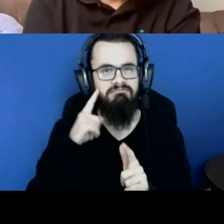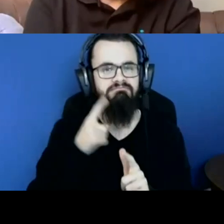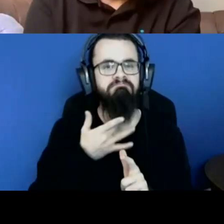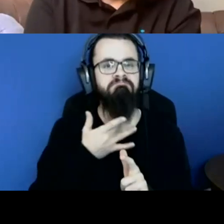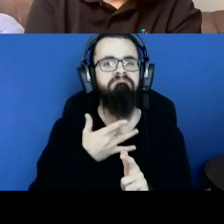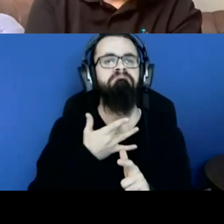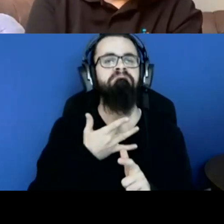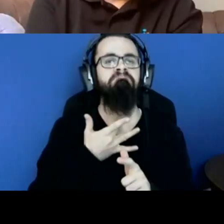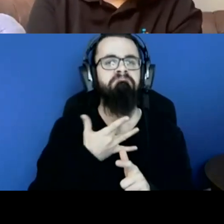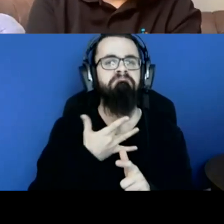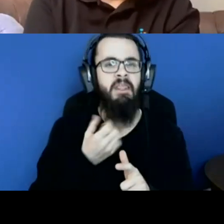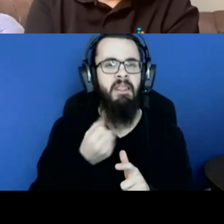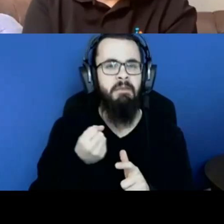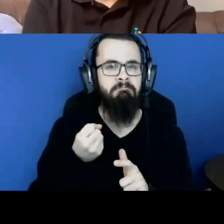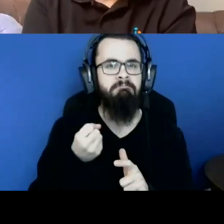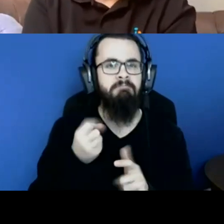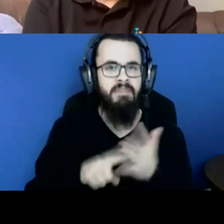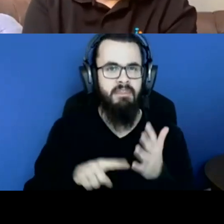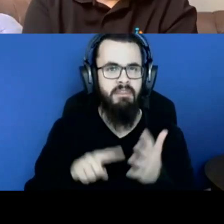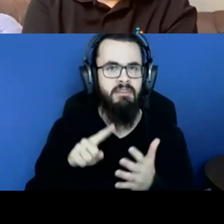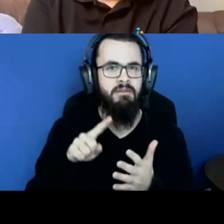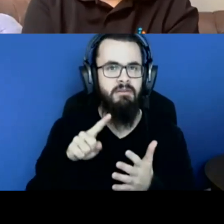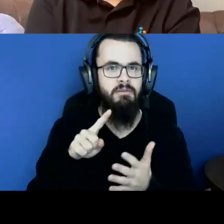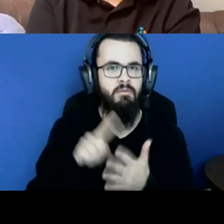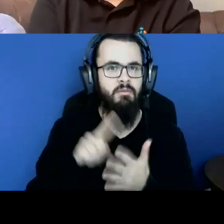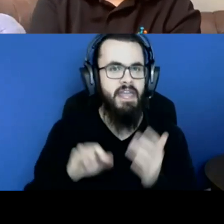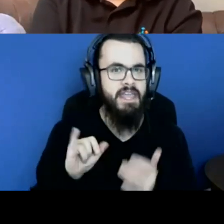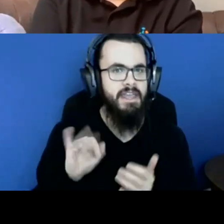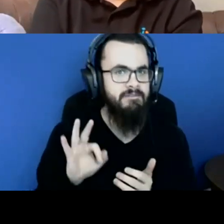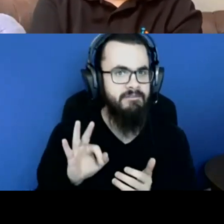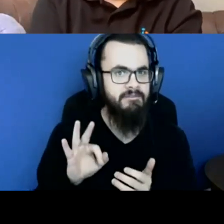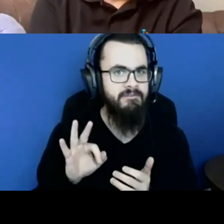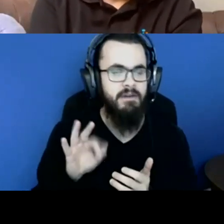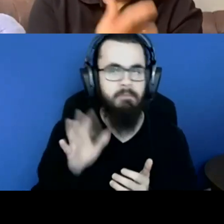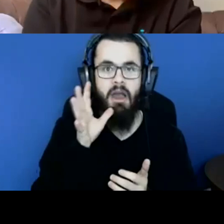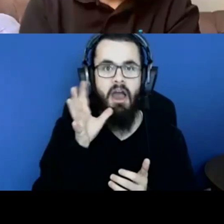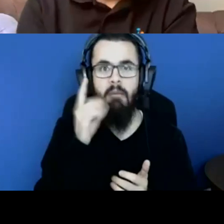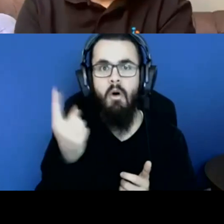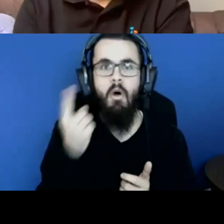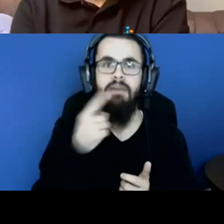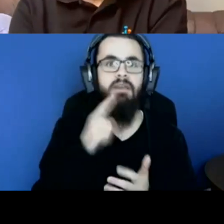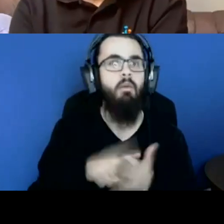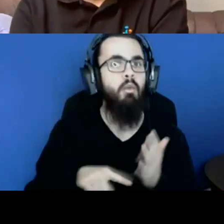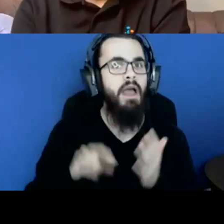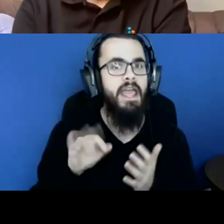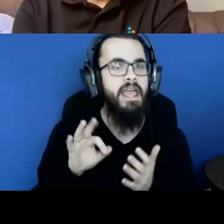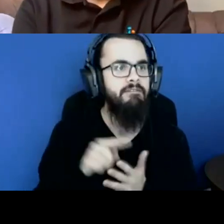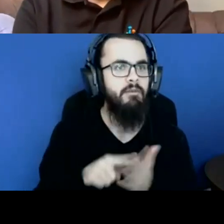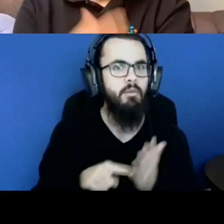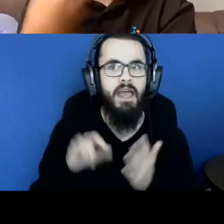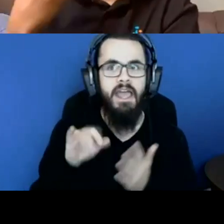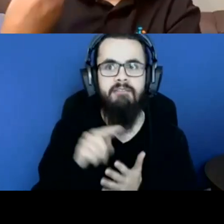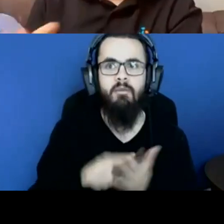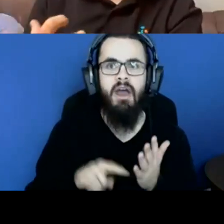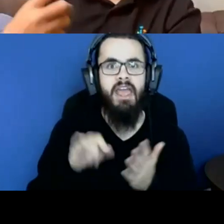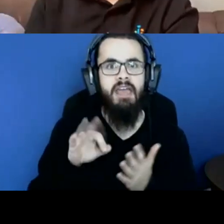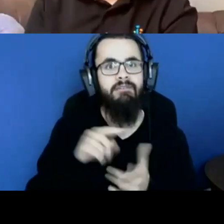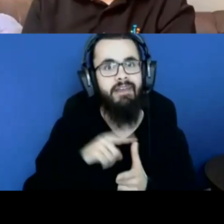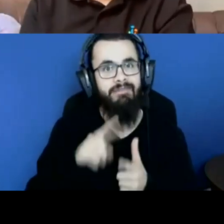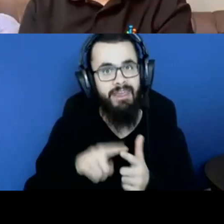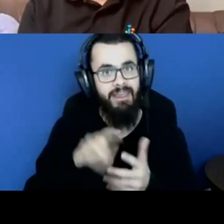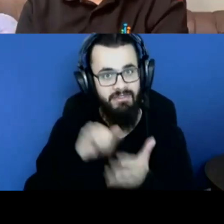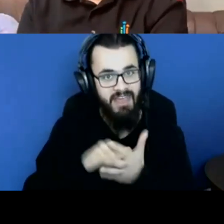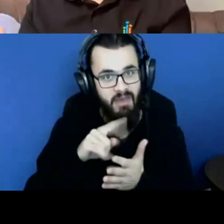happened, and I didn't realize it. And I'm like, oh God, I didn't know what to do. Because I have people